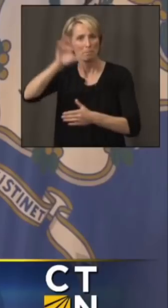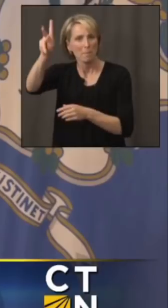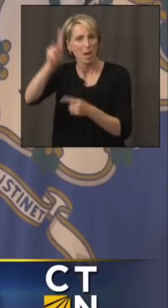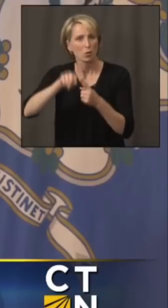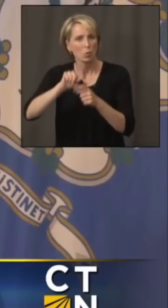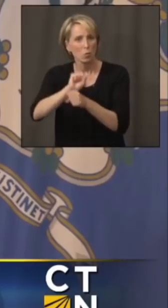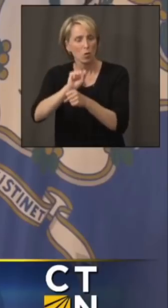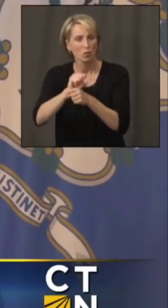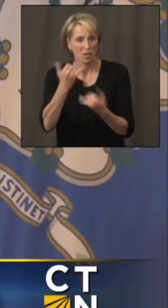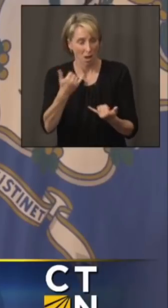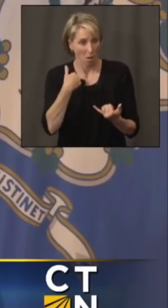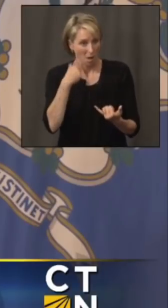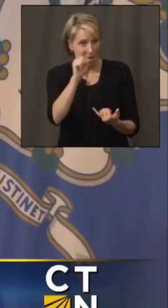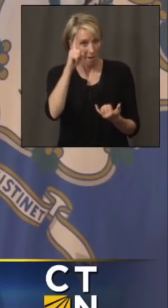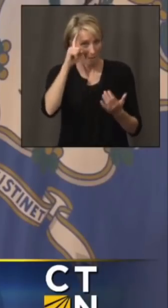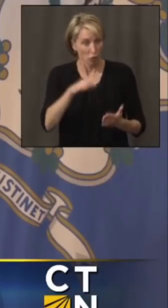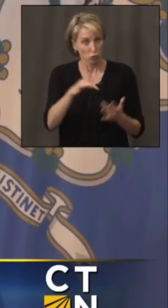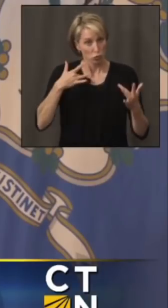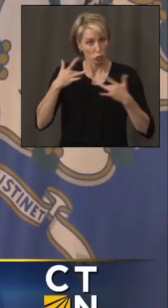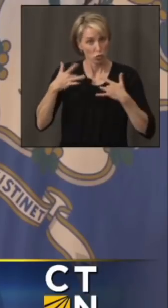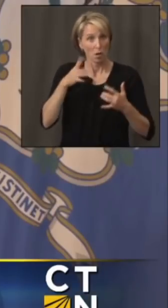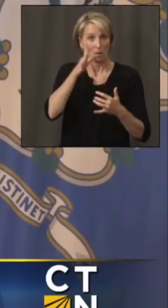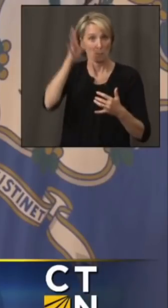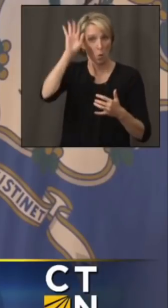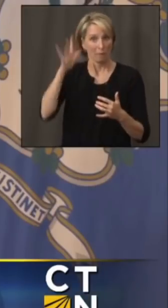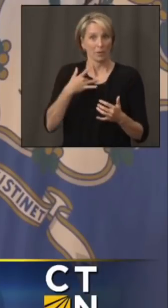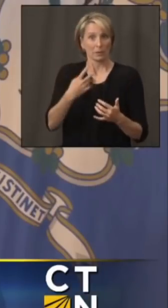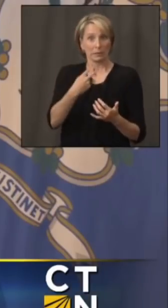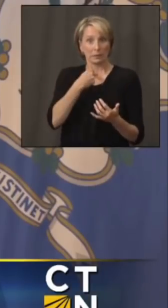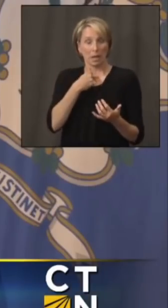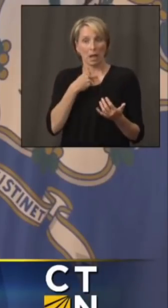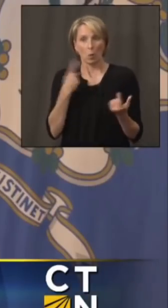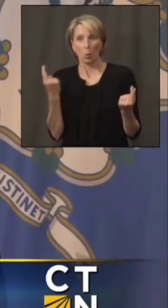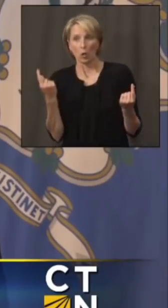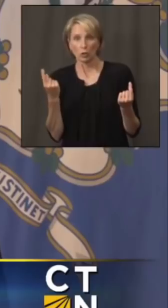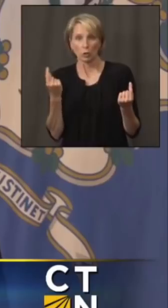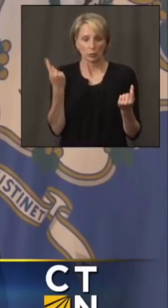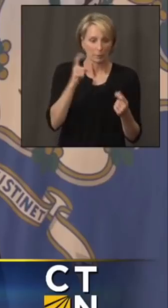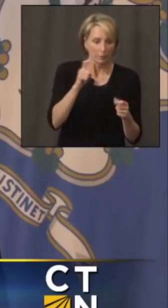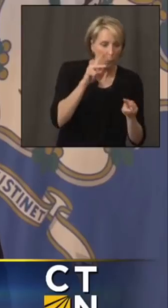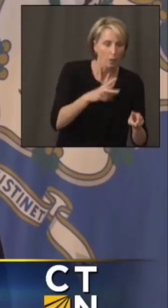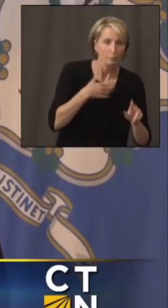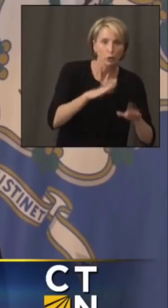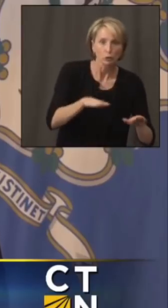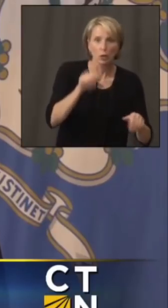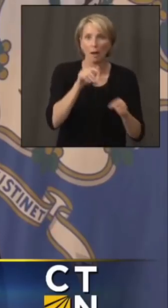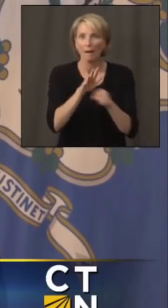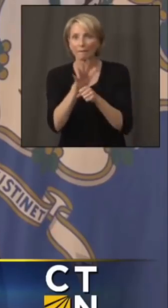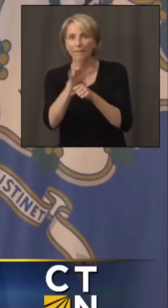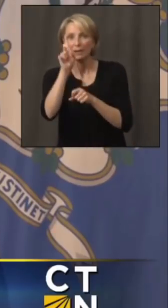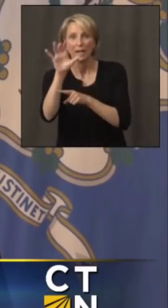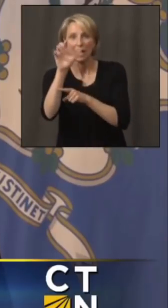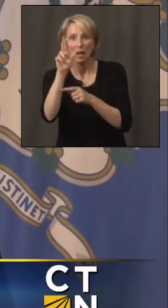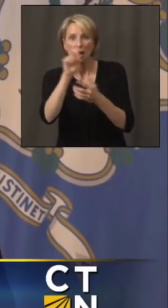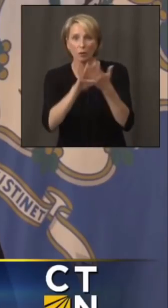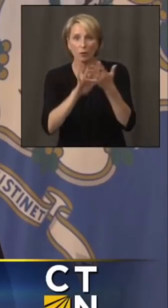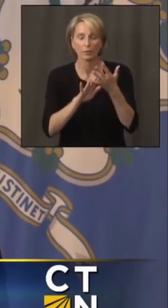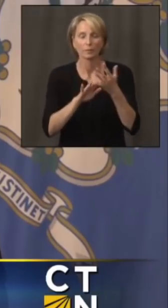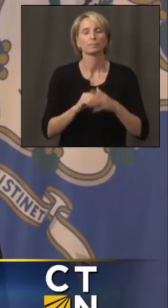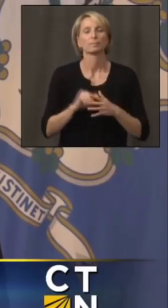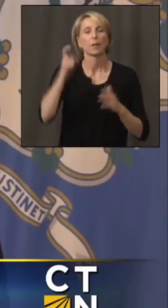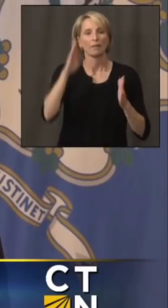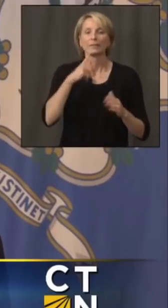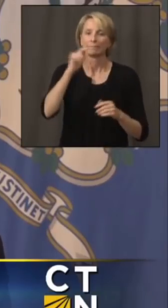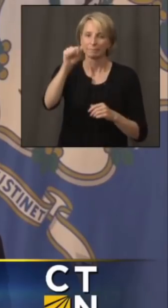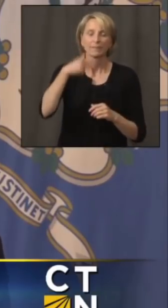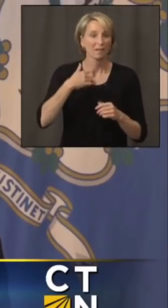that parents are going to find themselves in a bind? I think a lot of parents are going to find themselves in a bind.